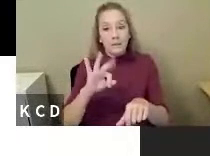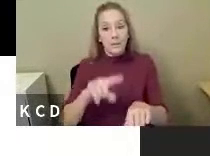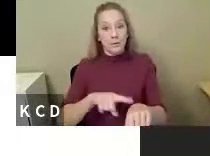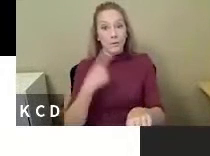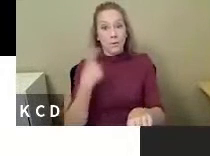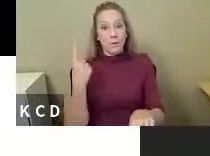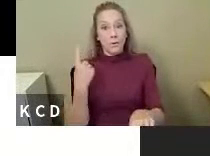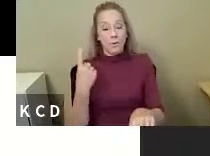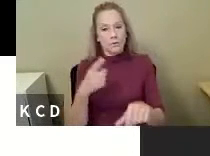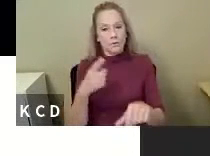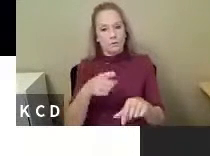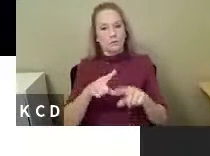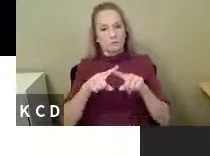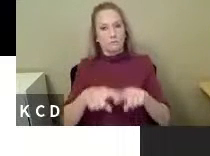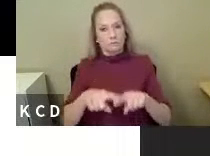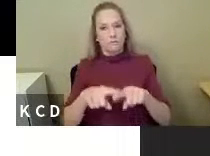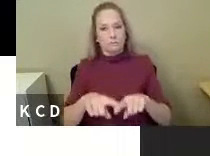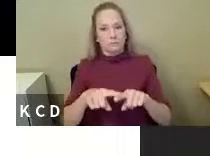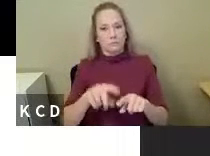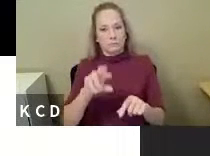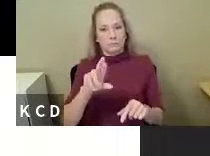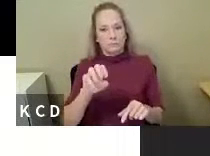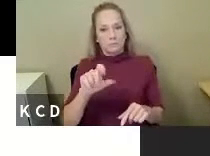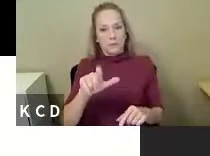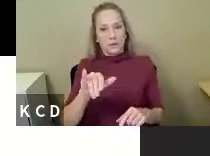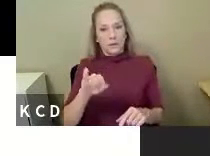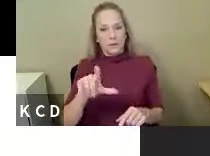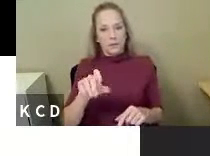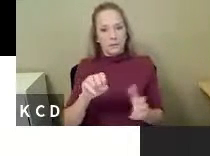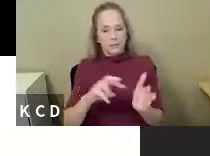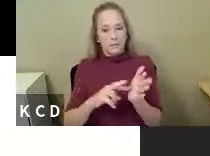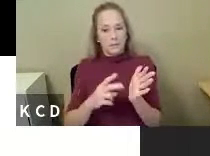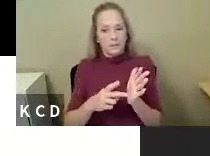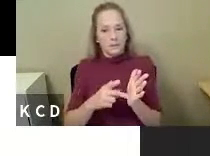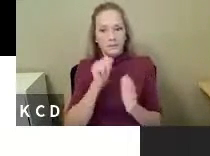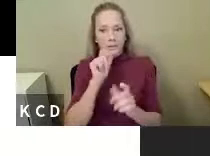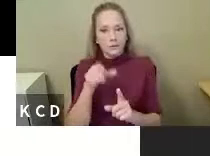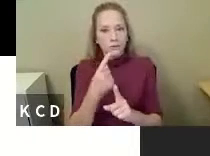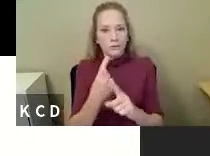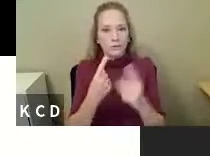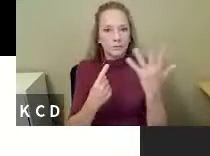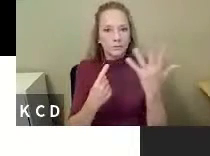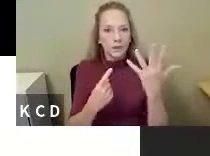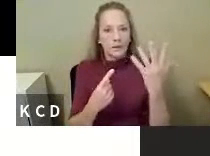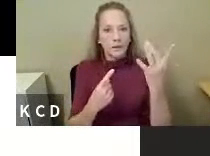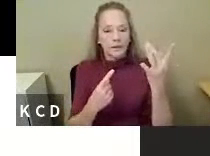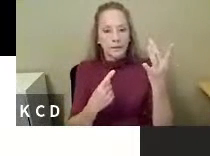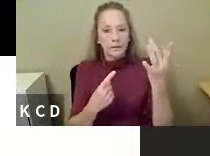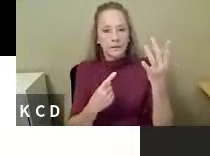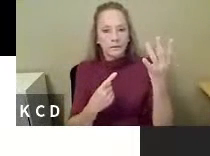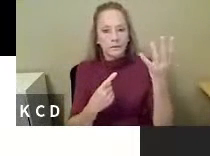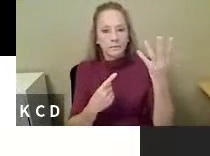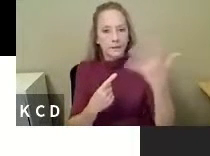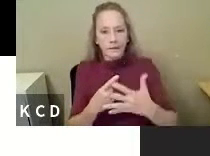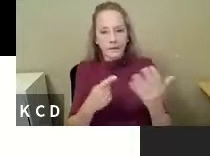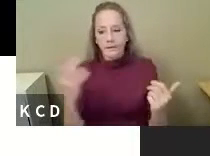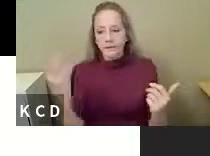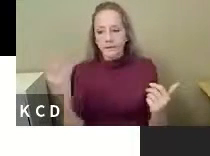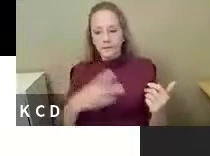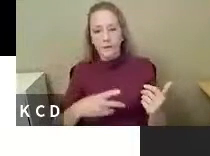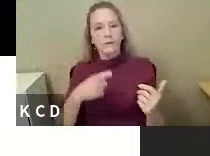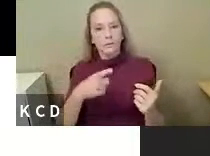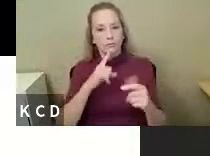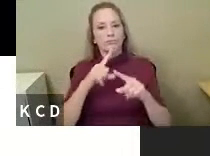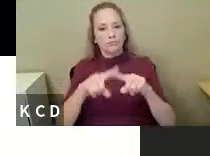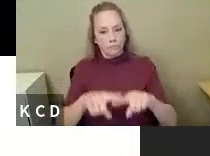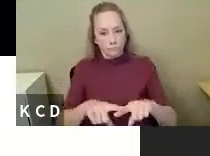that's reliably that tells you that it wasn't just a 5-day blip or a 7-day blip. You have reliably fallen